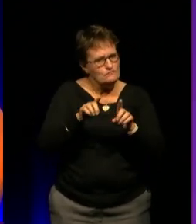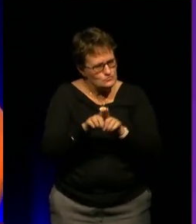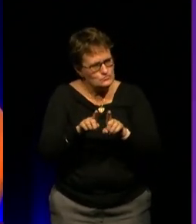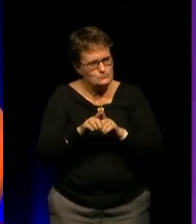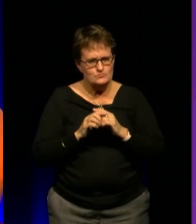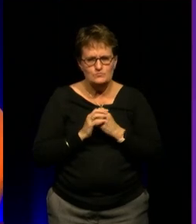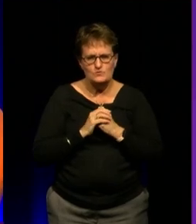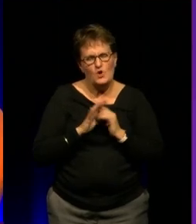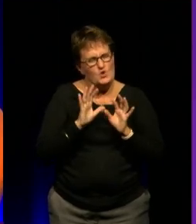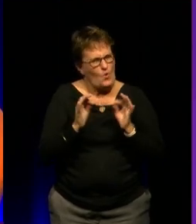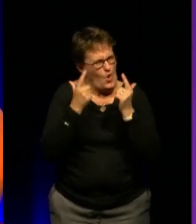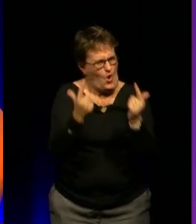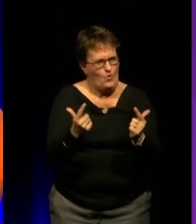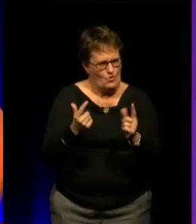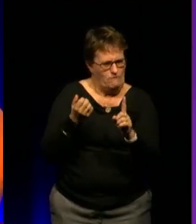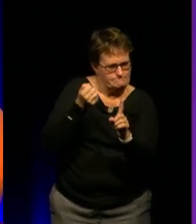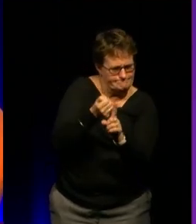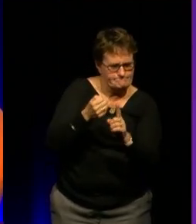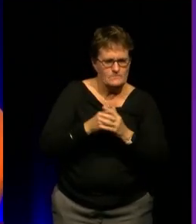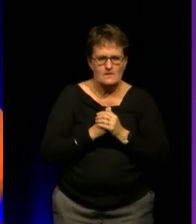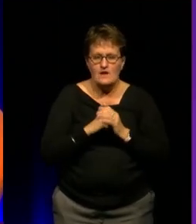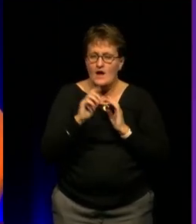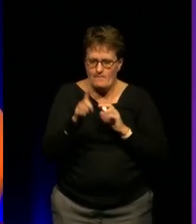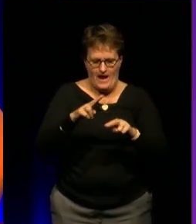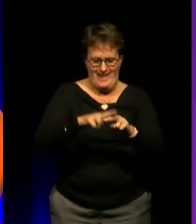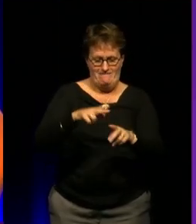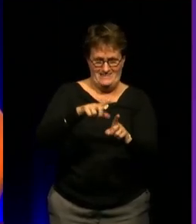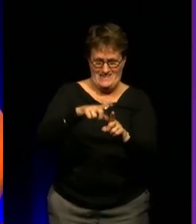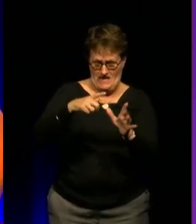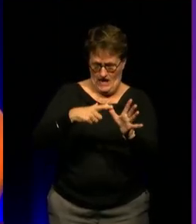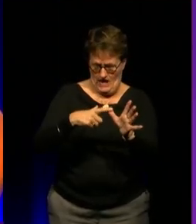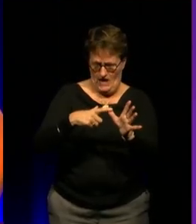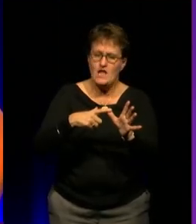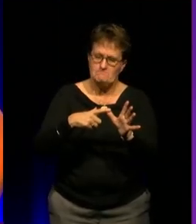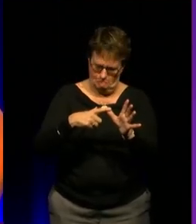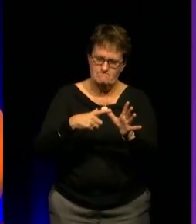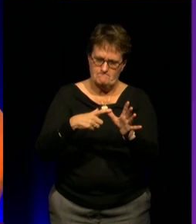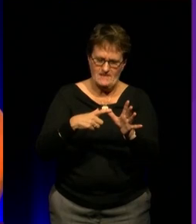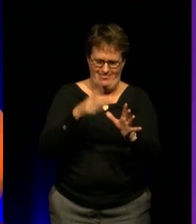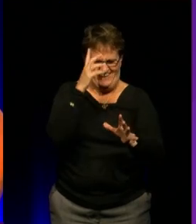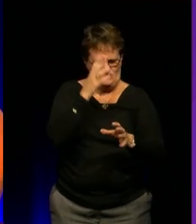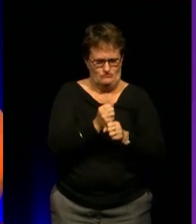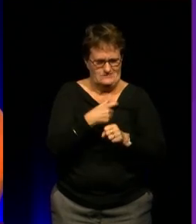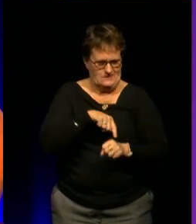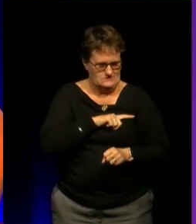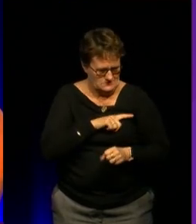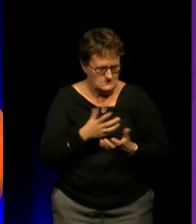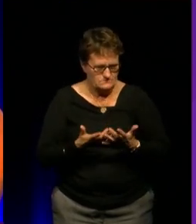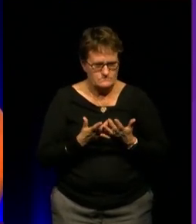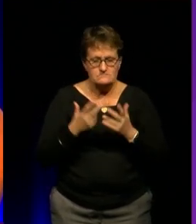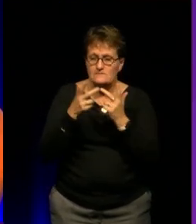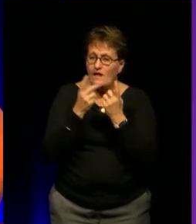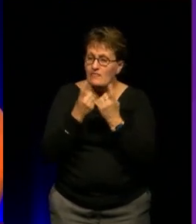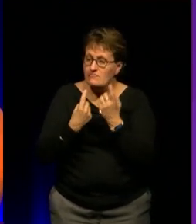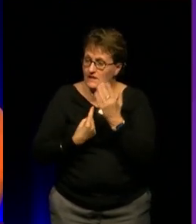not really all that much. But the FDA, we had earned their trust over quite a long period. The other thing that